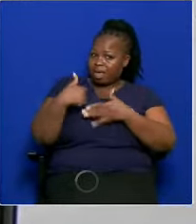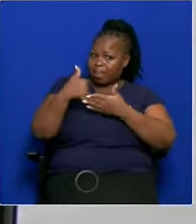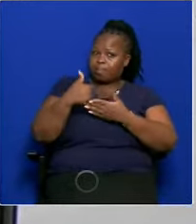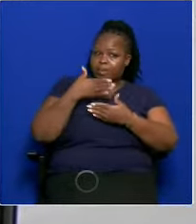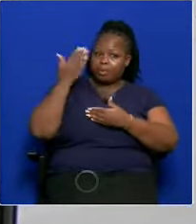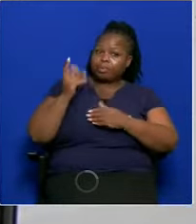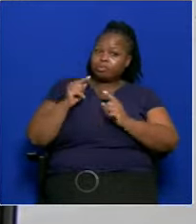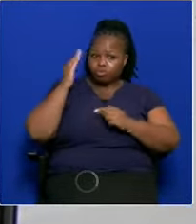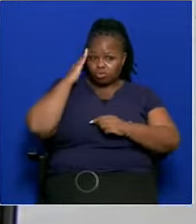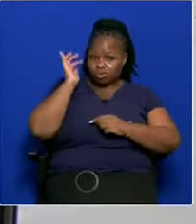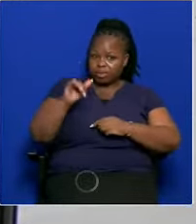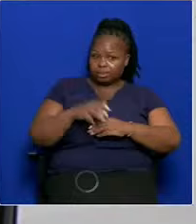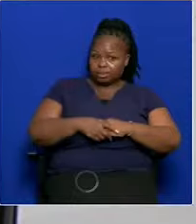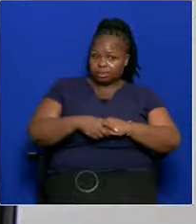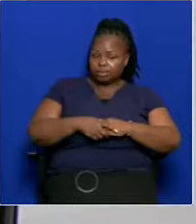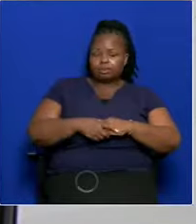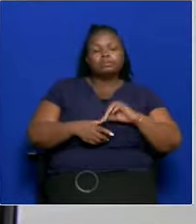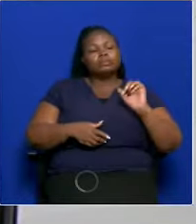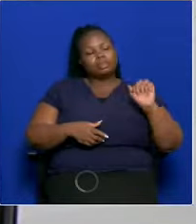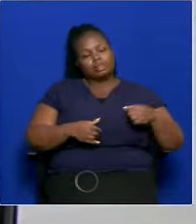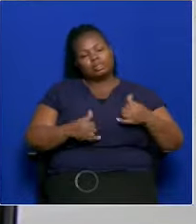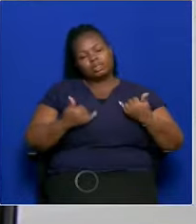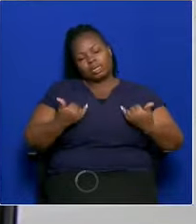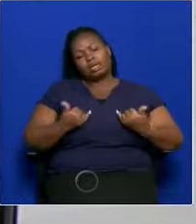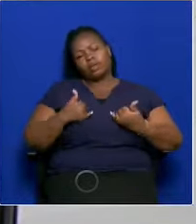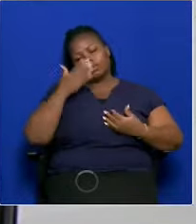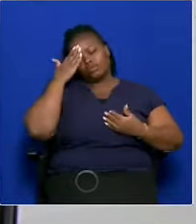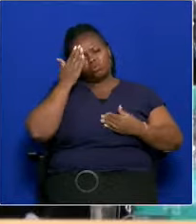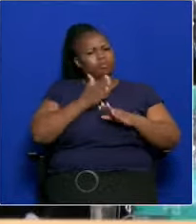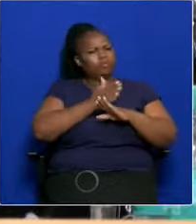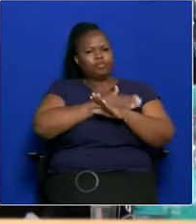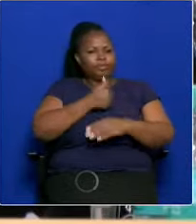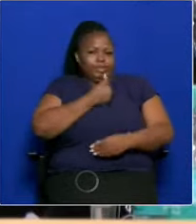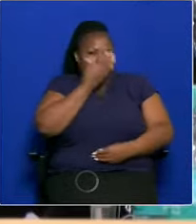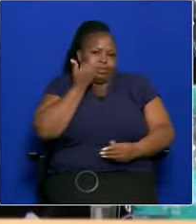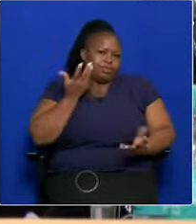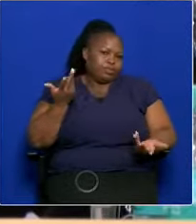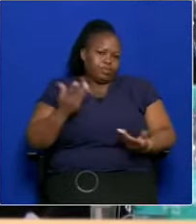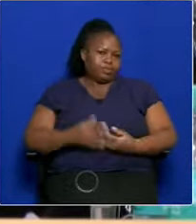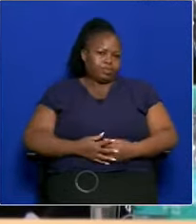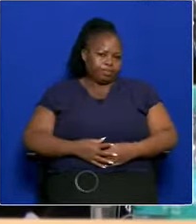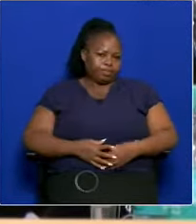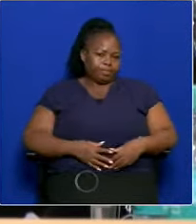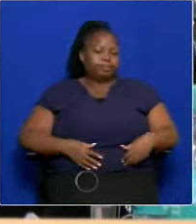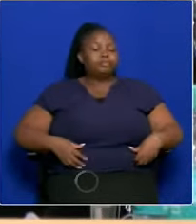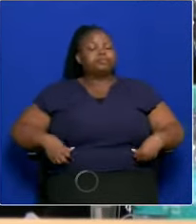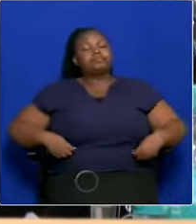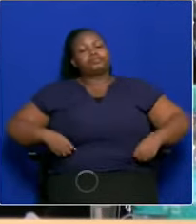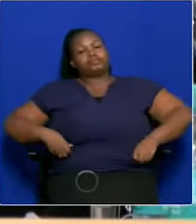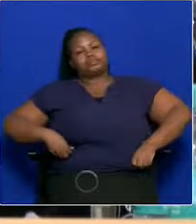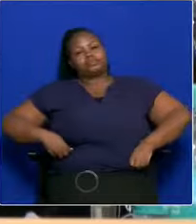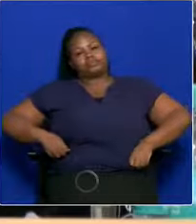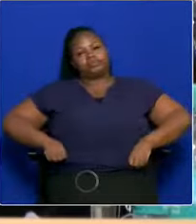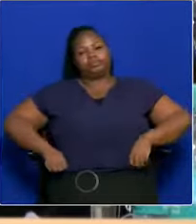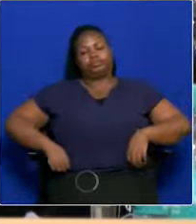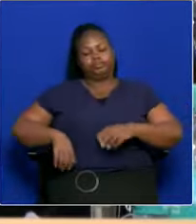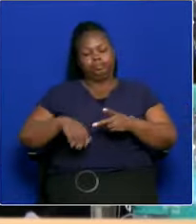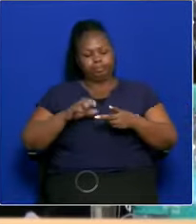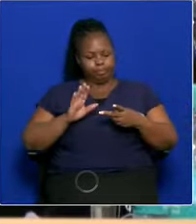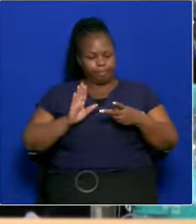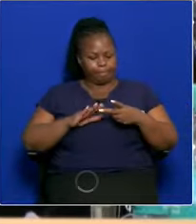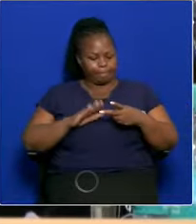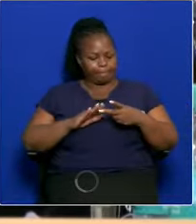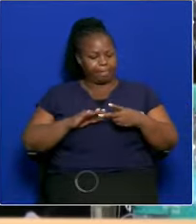Yeah, I accept now because I know now. I didn't know that time. Yes, and my second point is that had you given